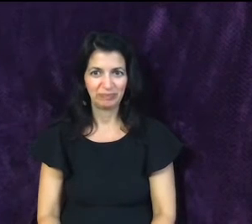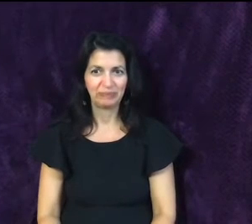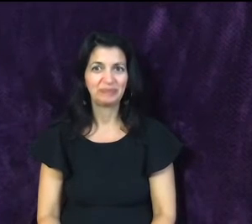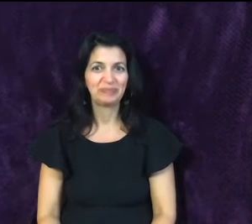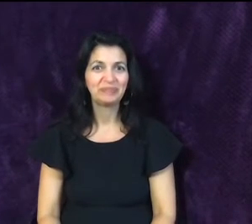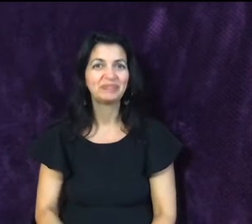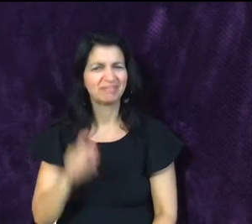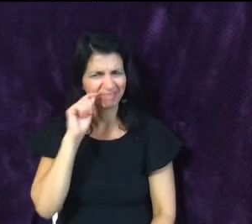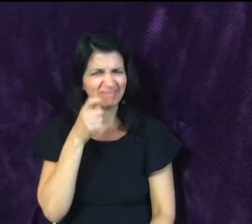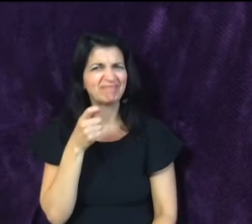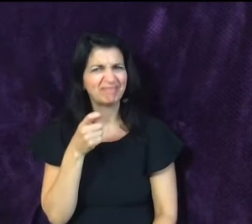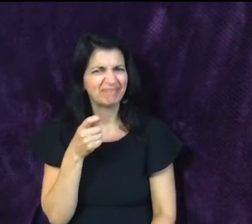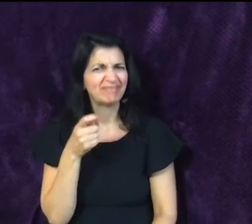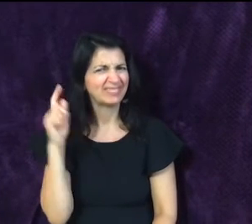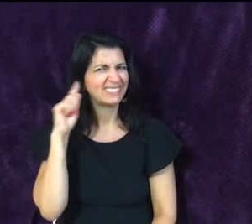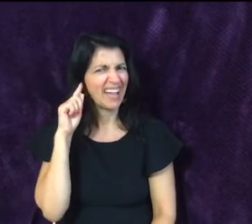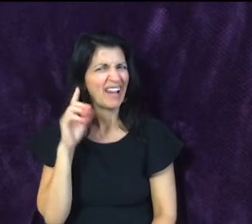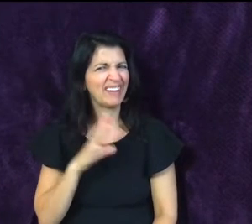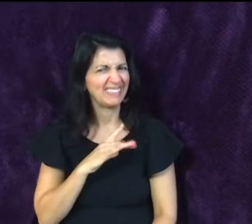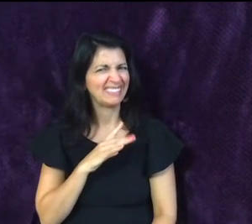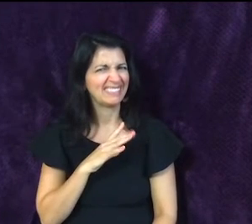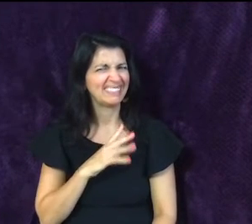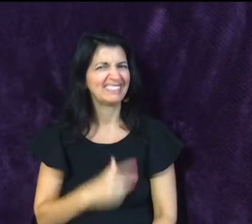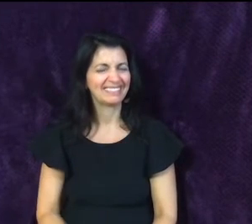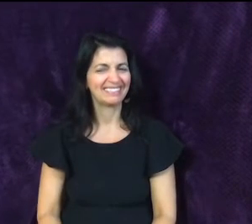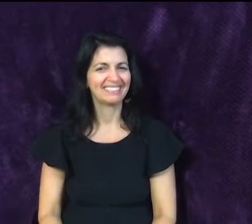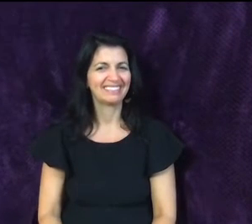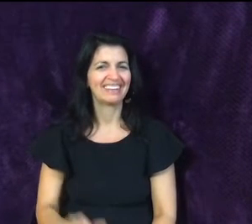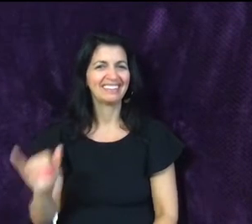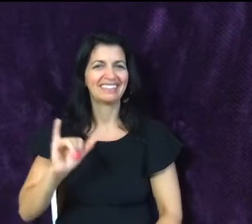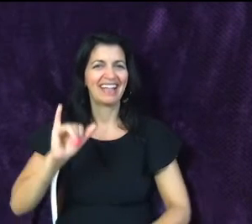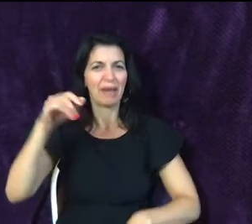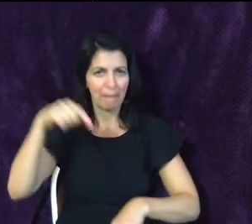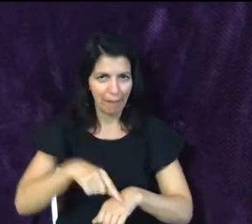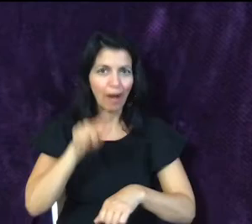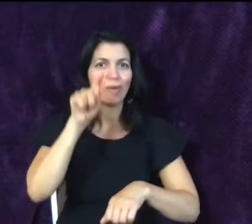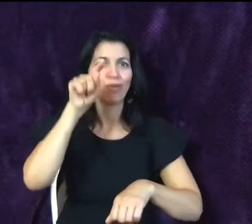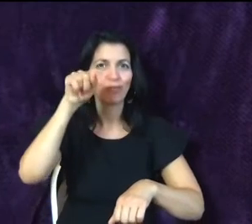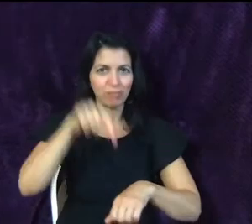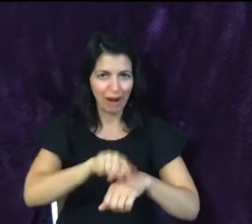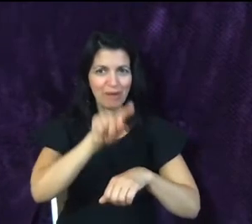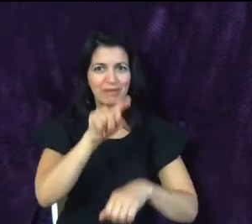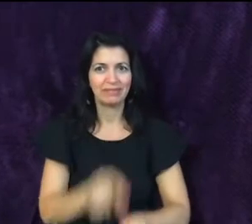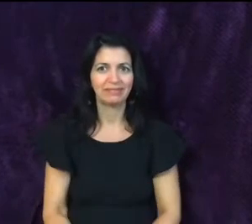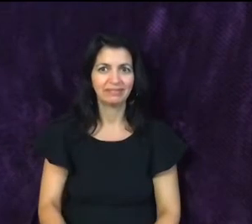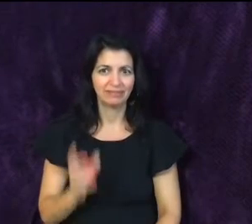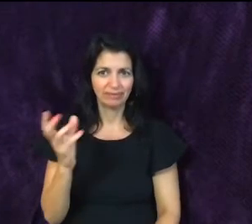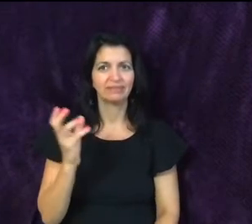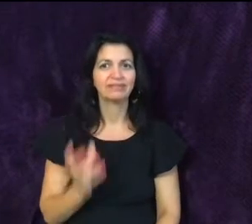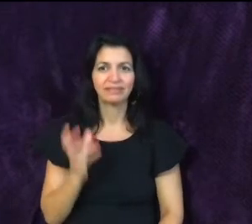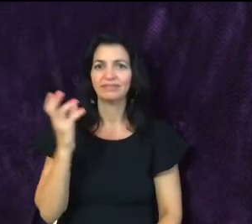It's a cool bouncing sound. You can also shake this.